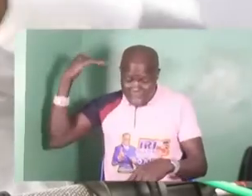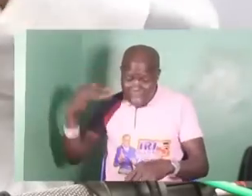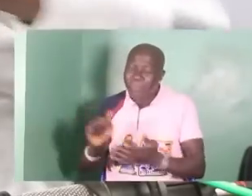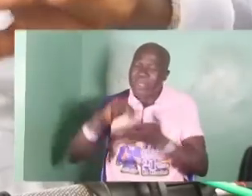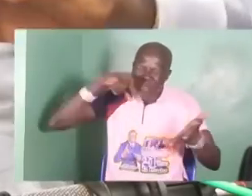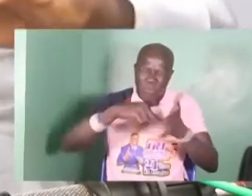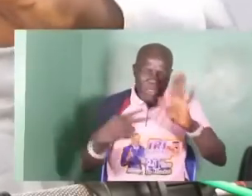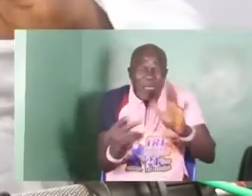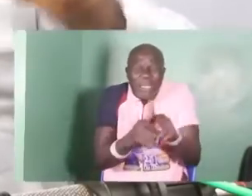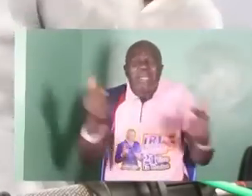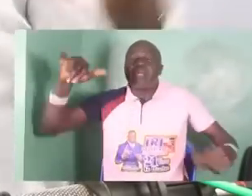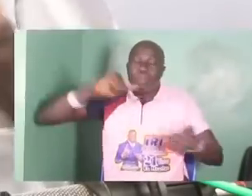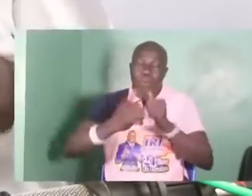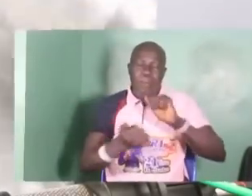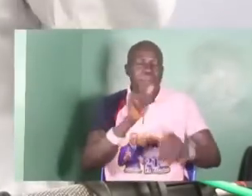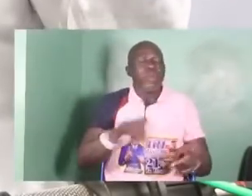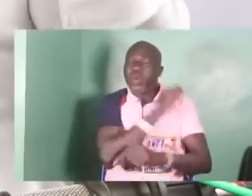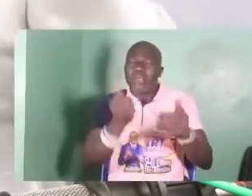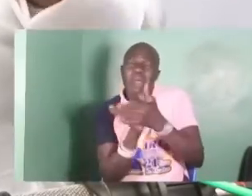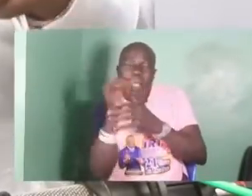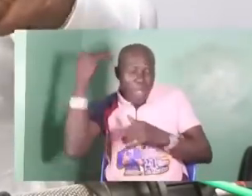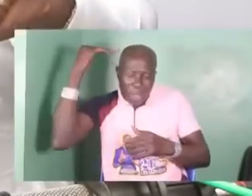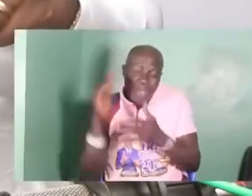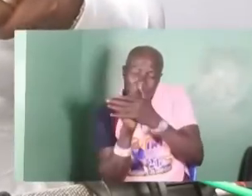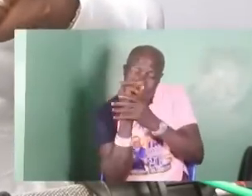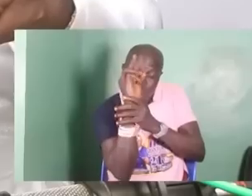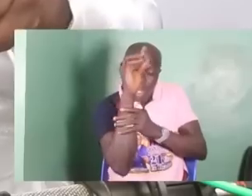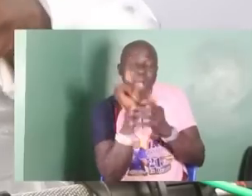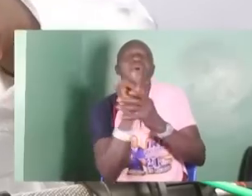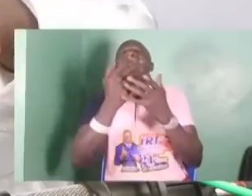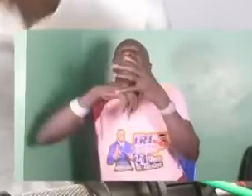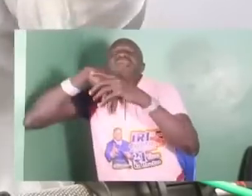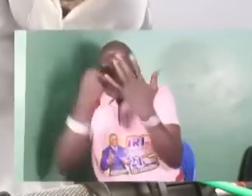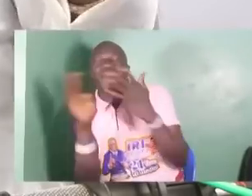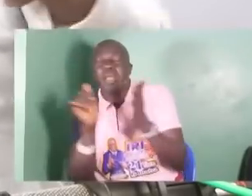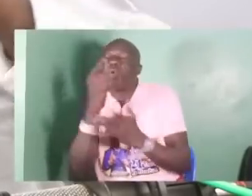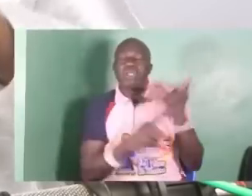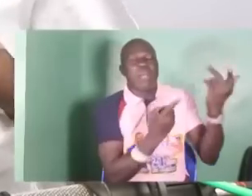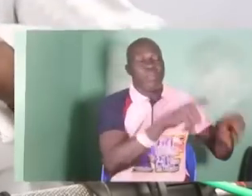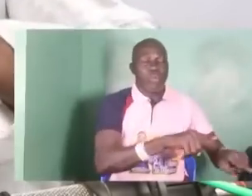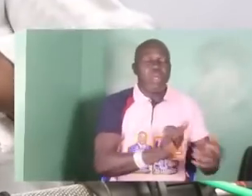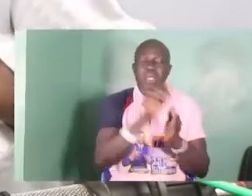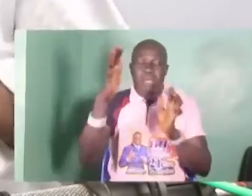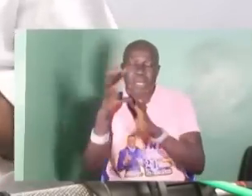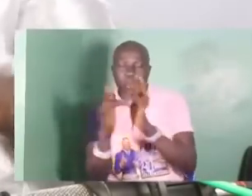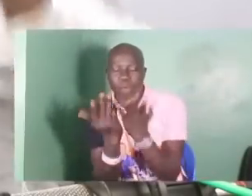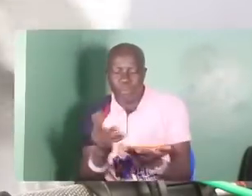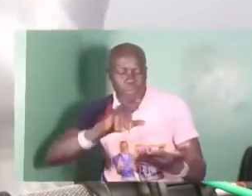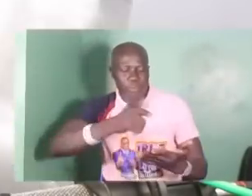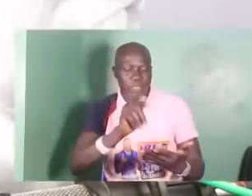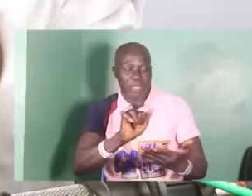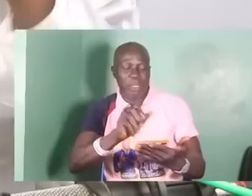jade. Ora ta imole re. Psalm 27. Verse 1. Oh, no, if you dig a